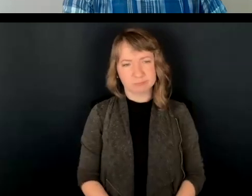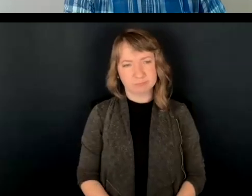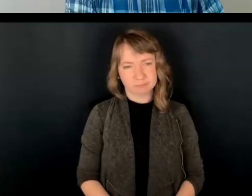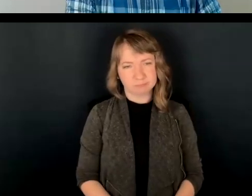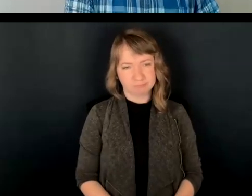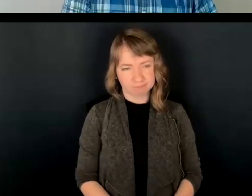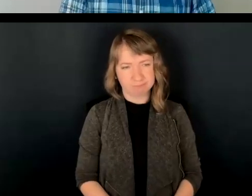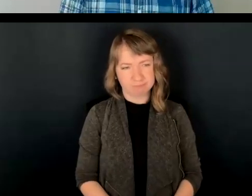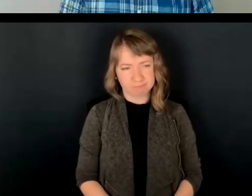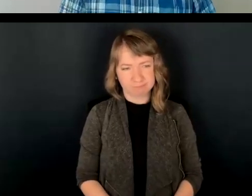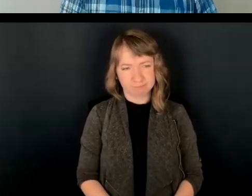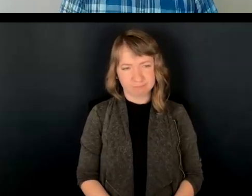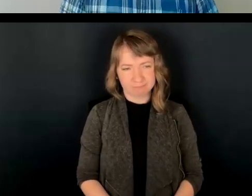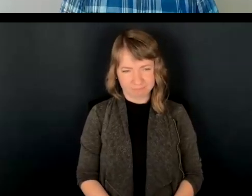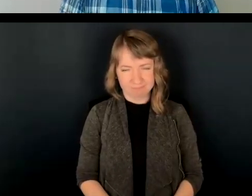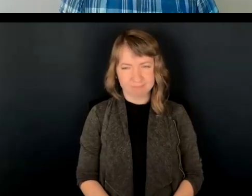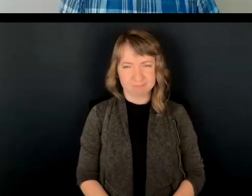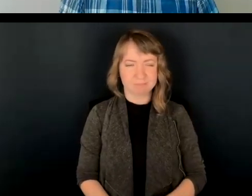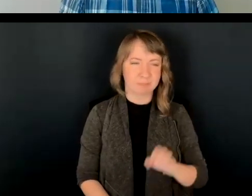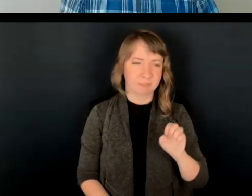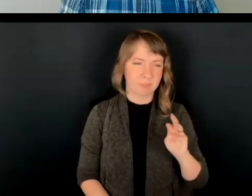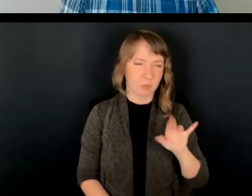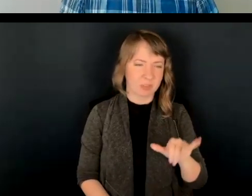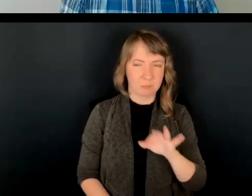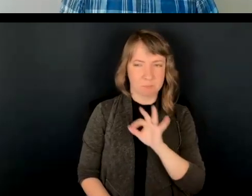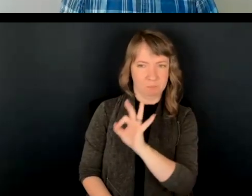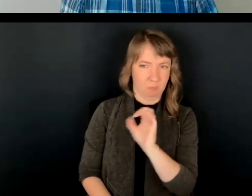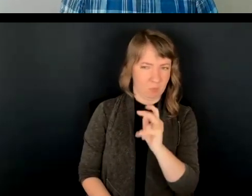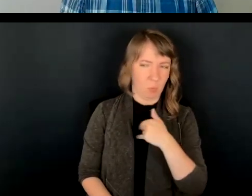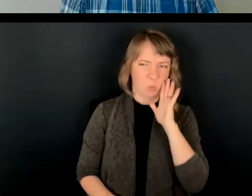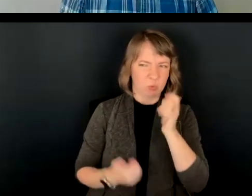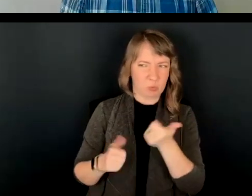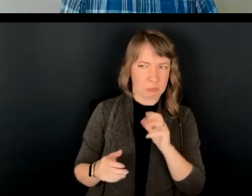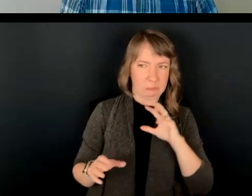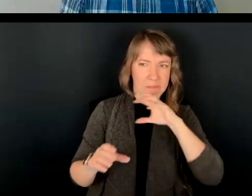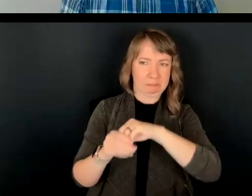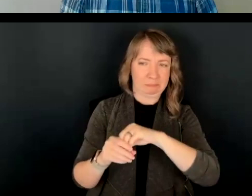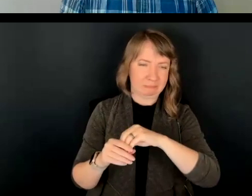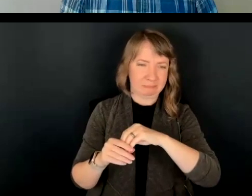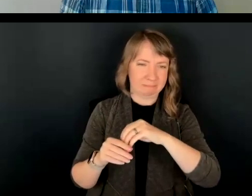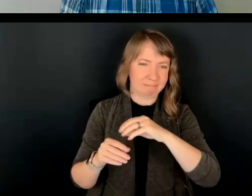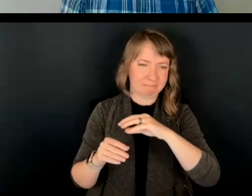So Great, and we'll try to get some more information into our follow-up email about that.